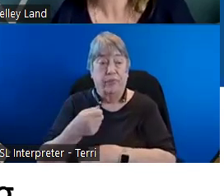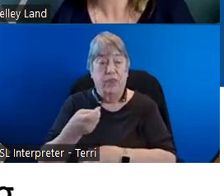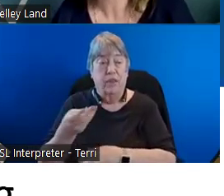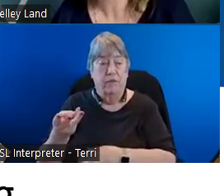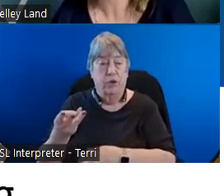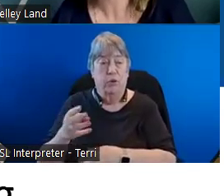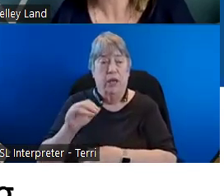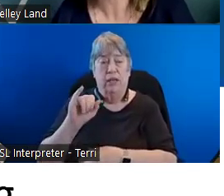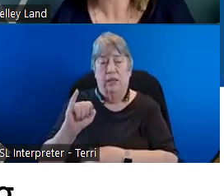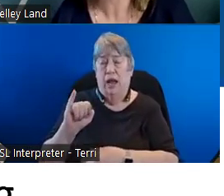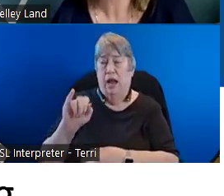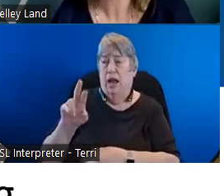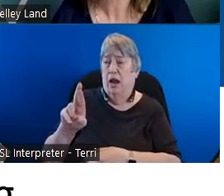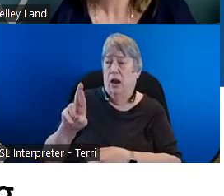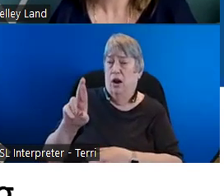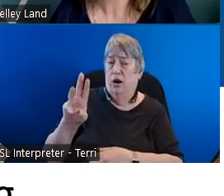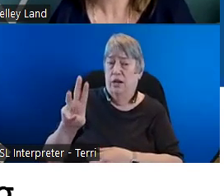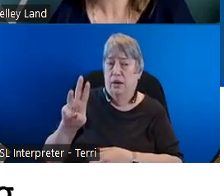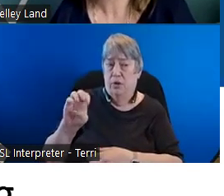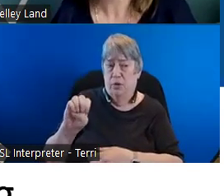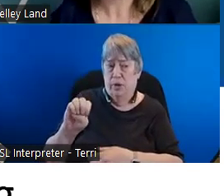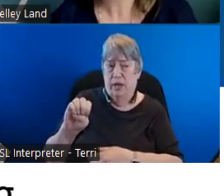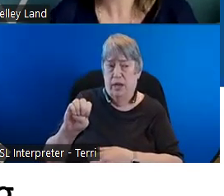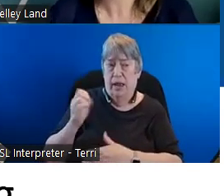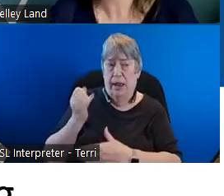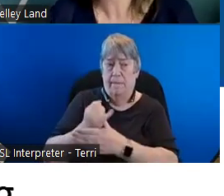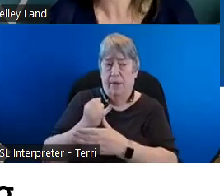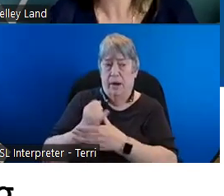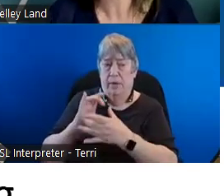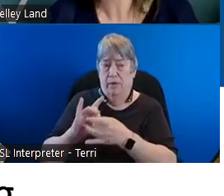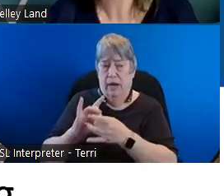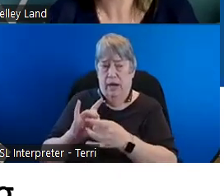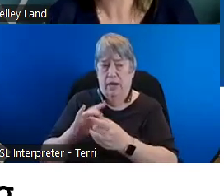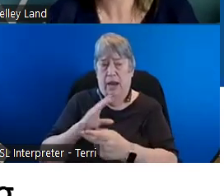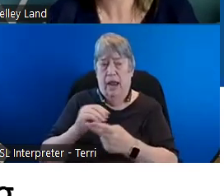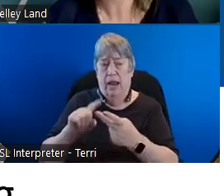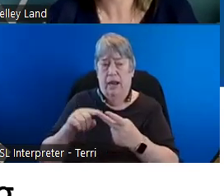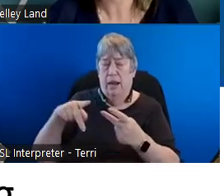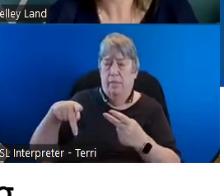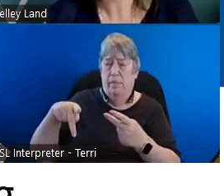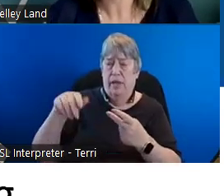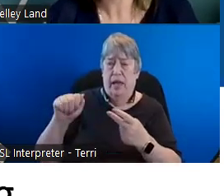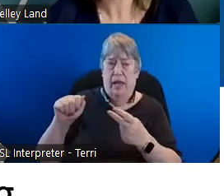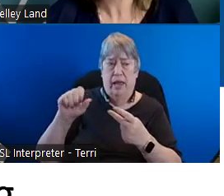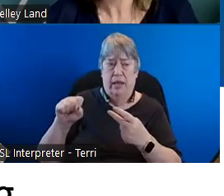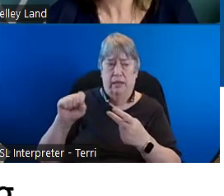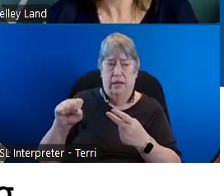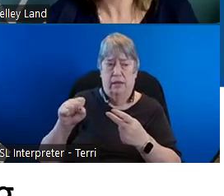are impairment work-related expenses, and PASS, which is a plan to achieve self-support.